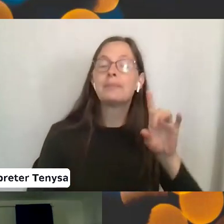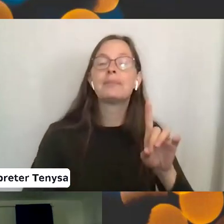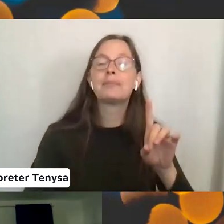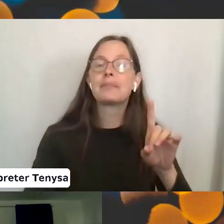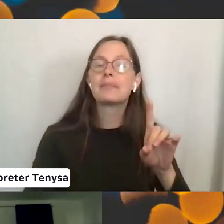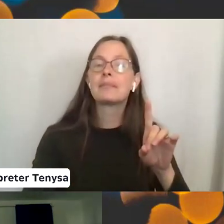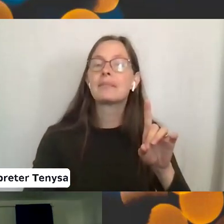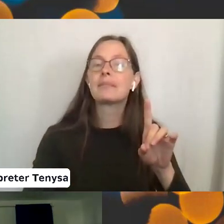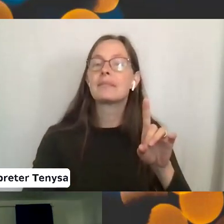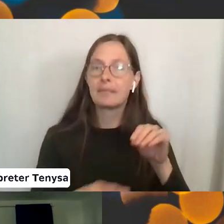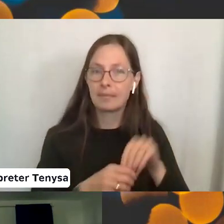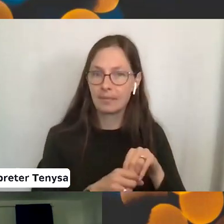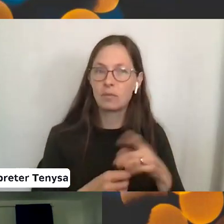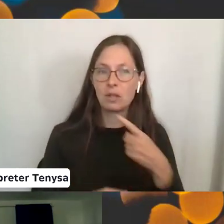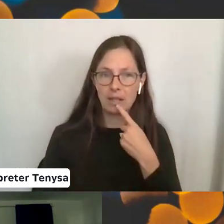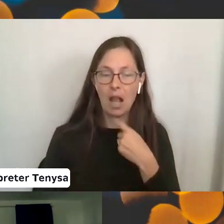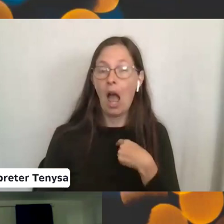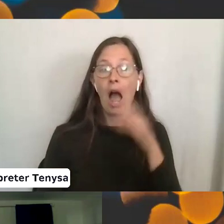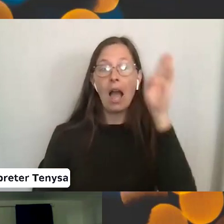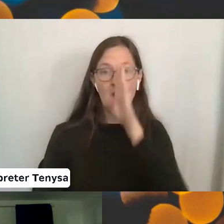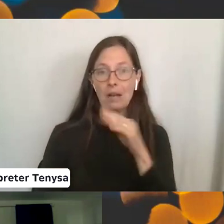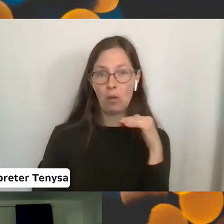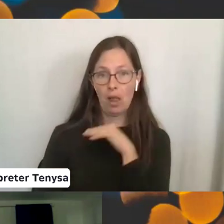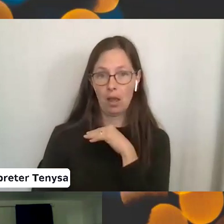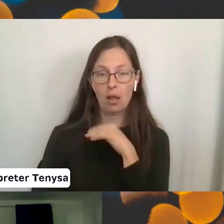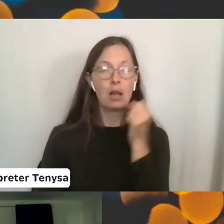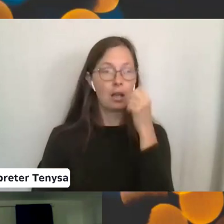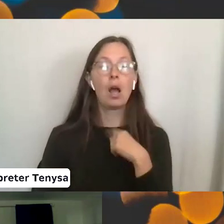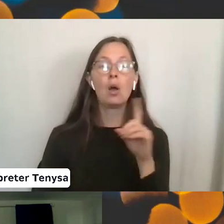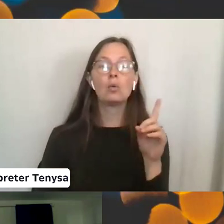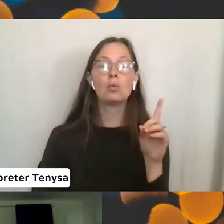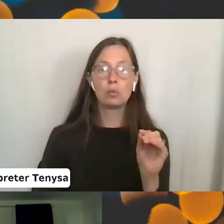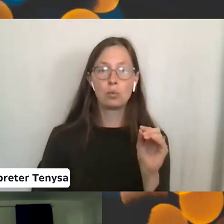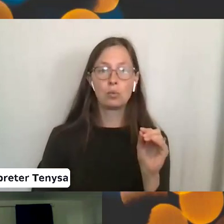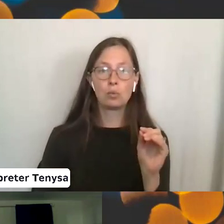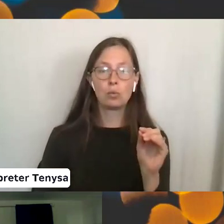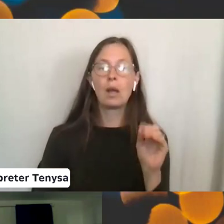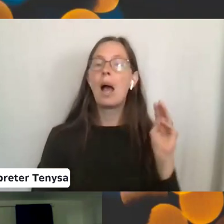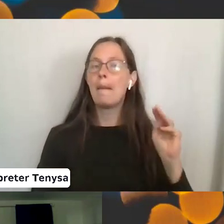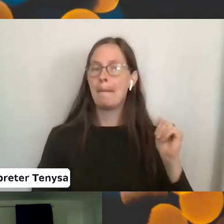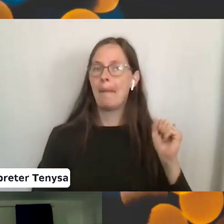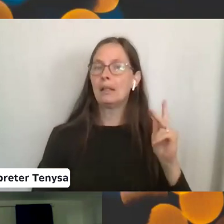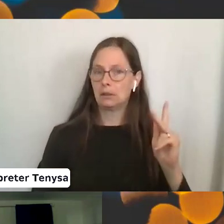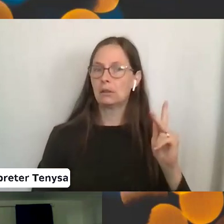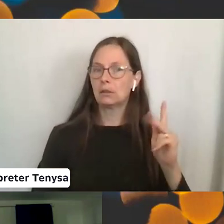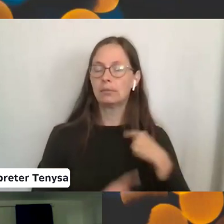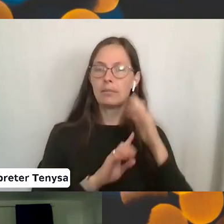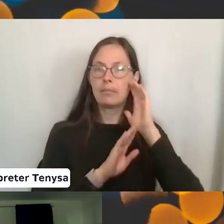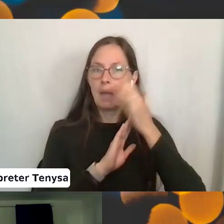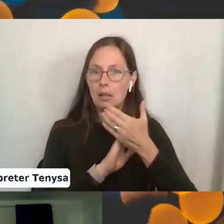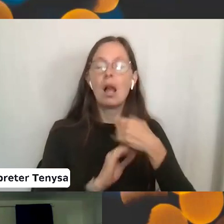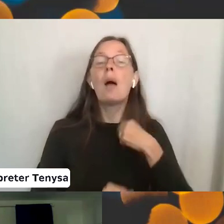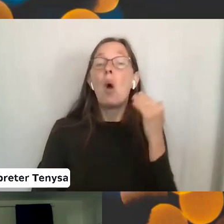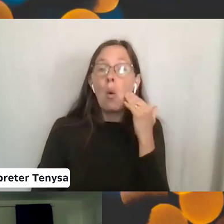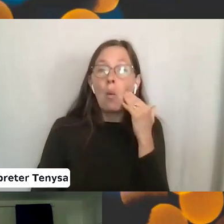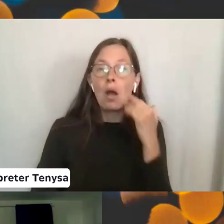you're saying, I never lie, but I do mask because I am aware that